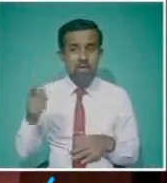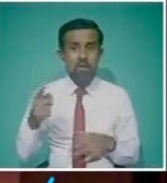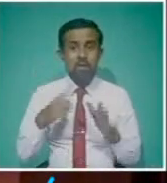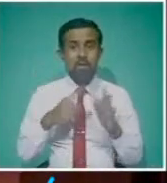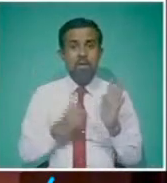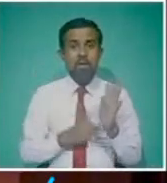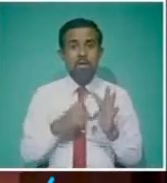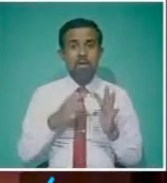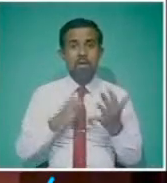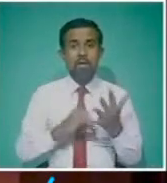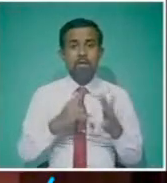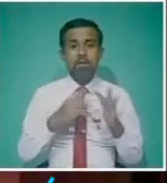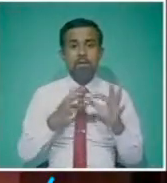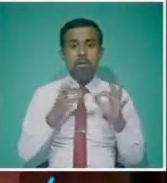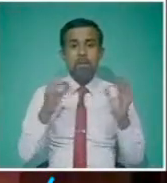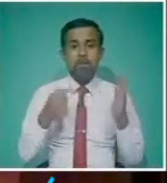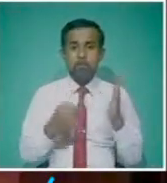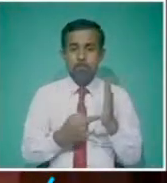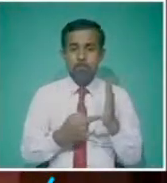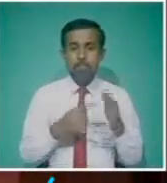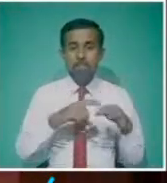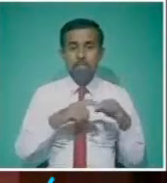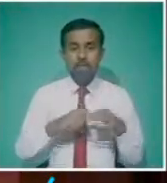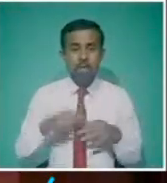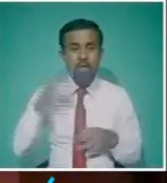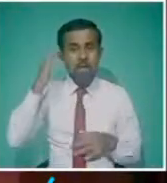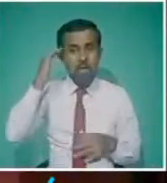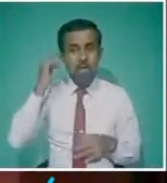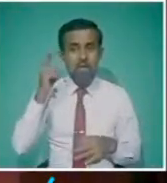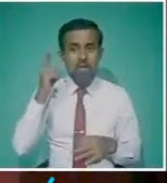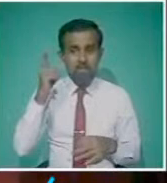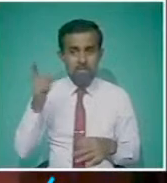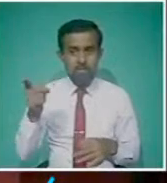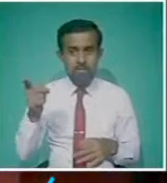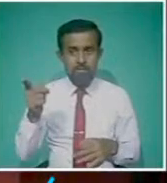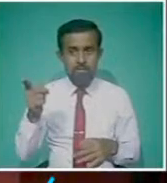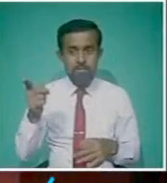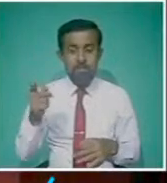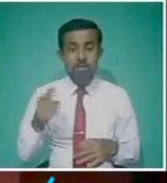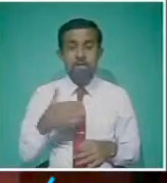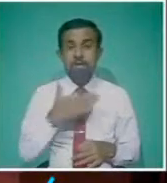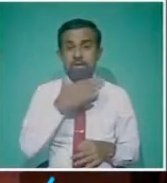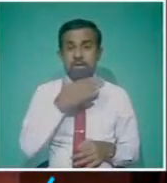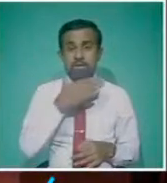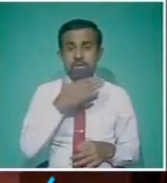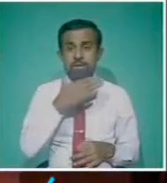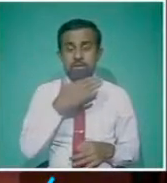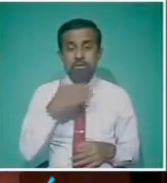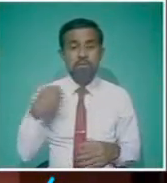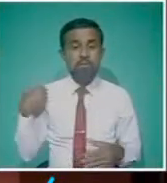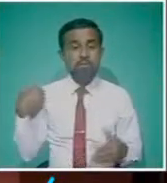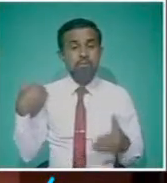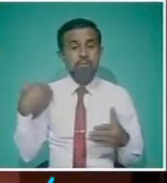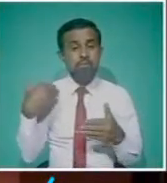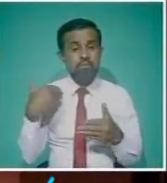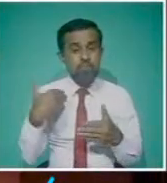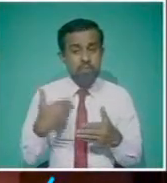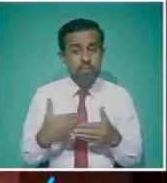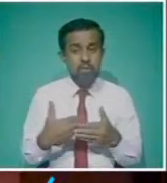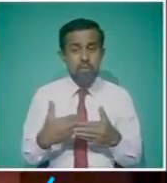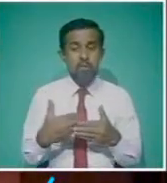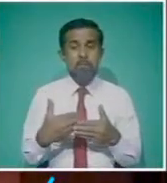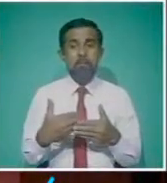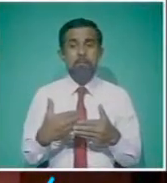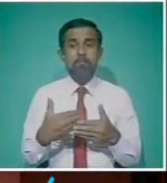She was the United Kingdom's longest reigning monarch and one of the longest reigning monarchs in all of